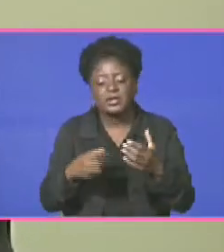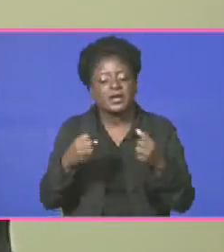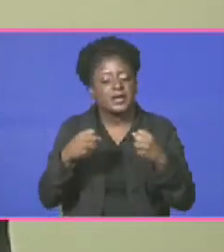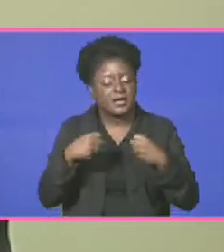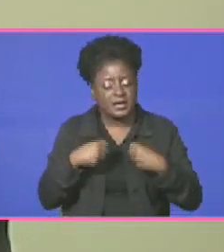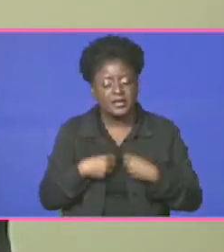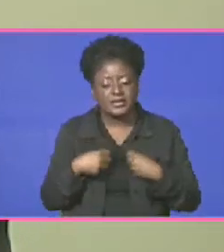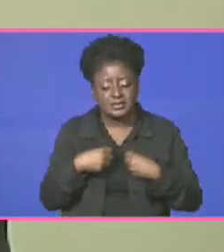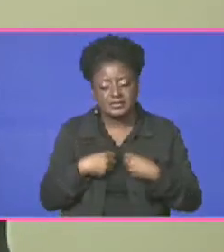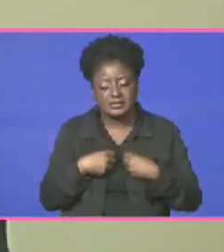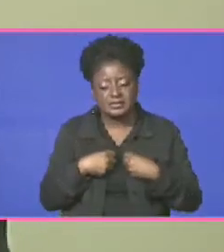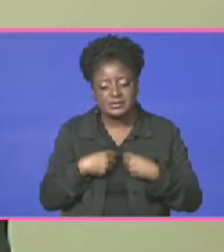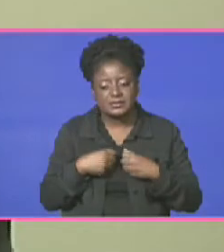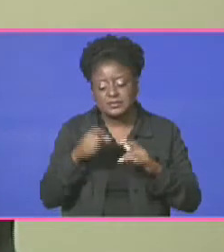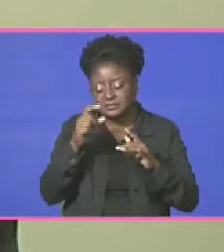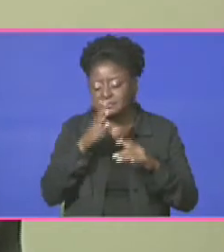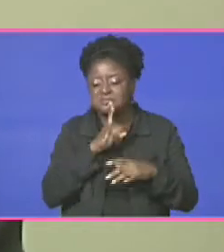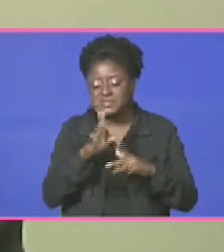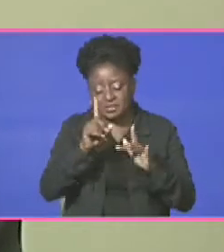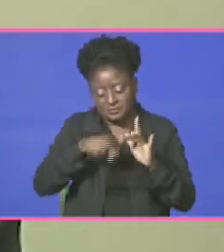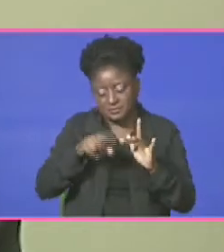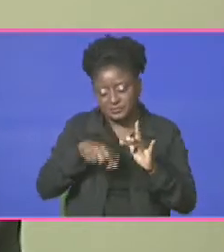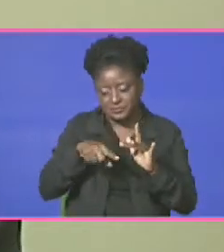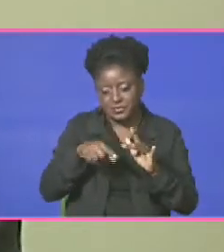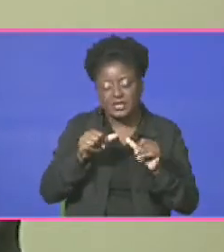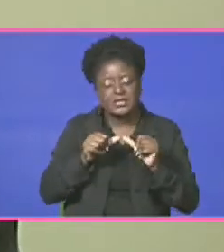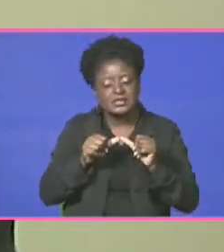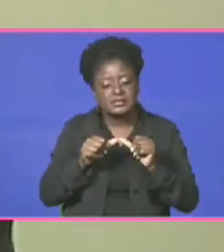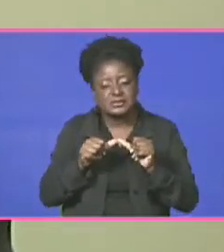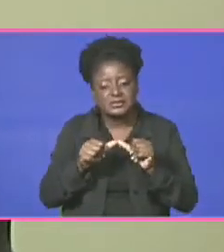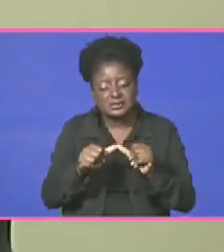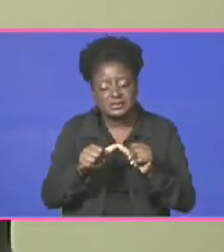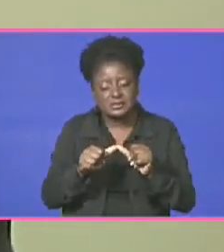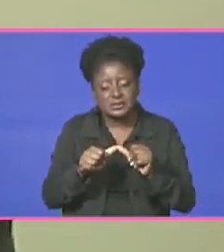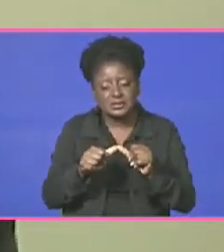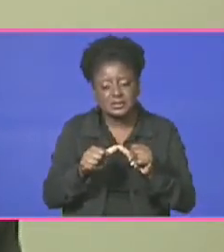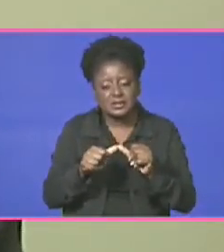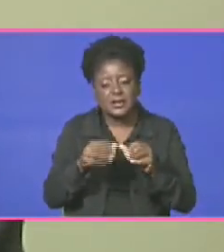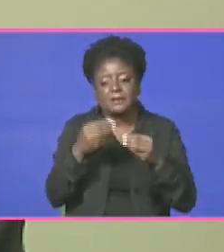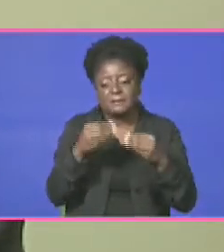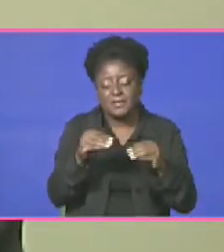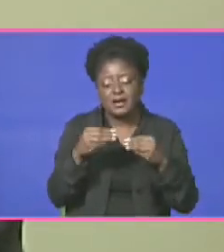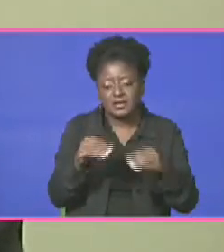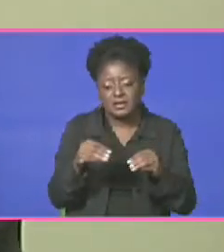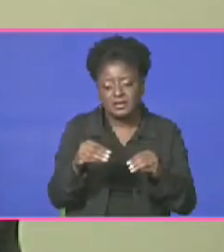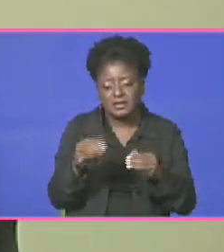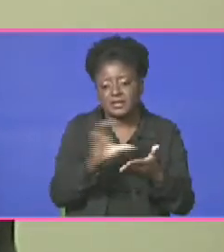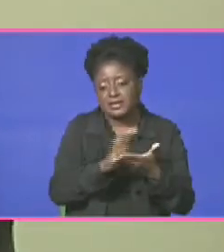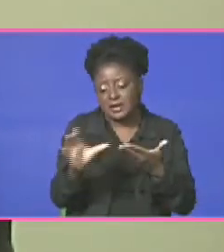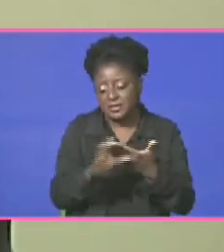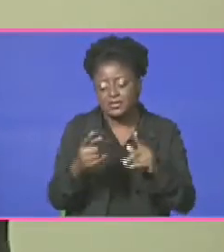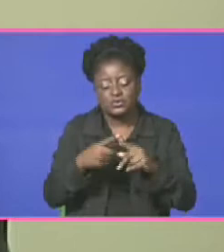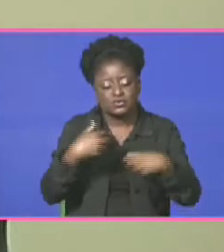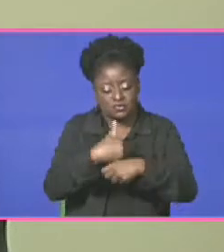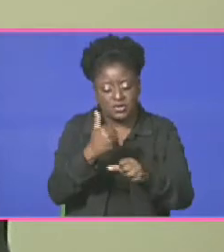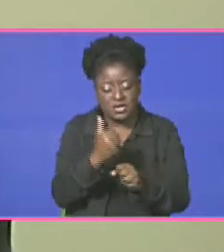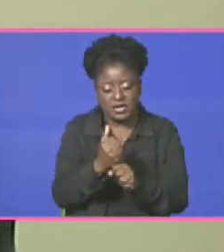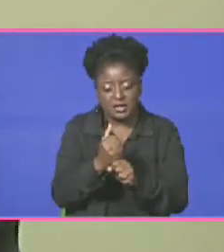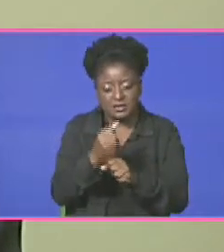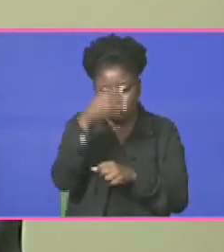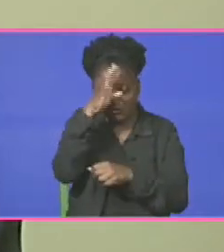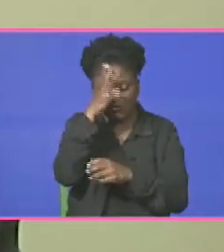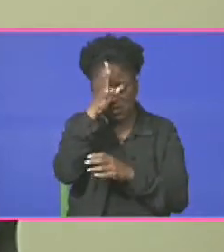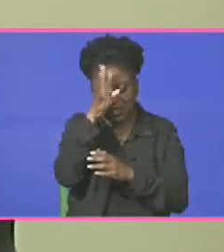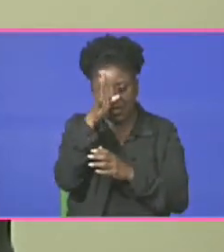been absent is a consistent and sustained marketing campaign to create an identity for Grand Bahama that